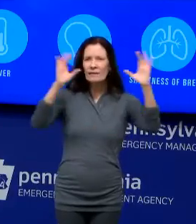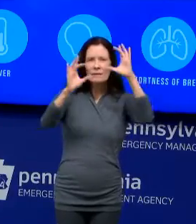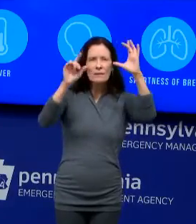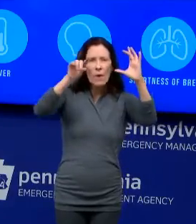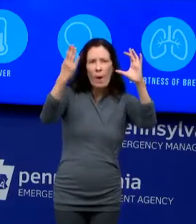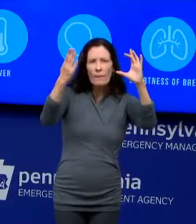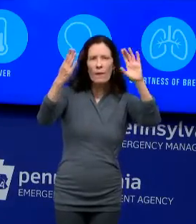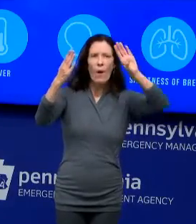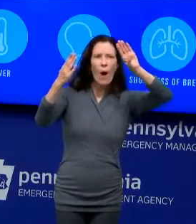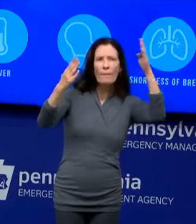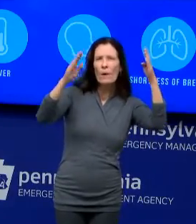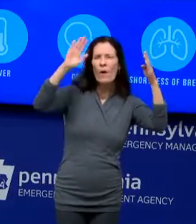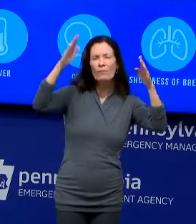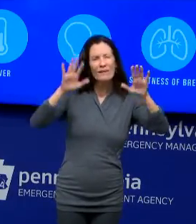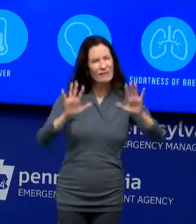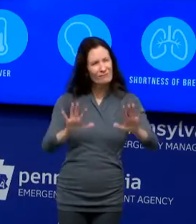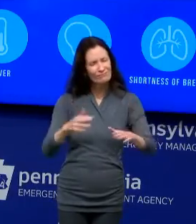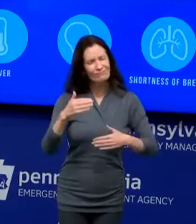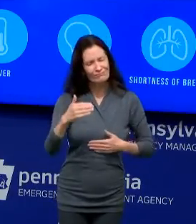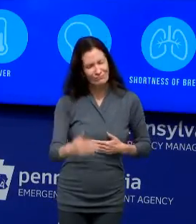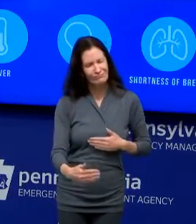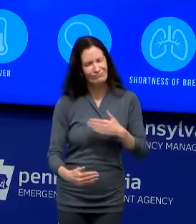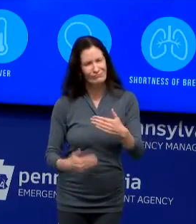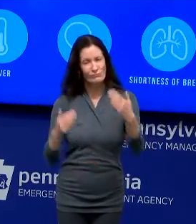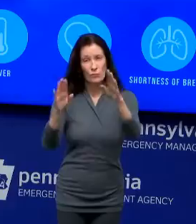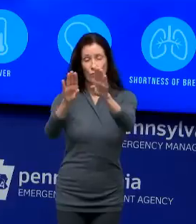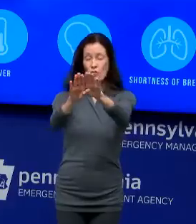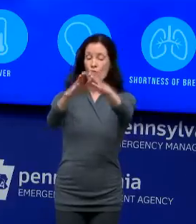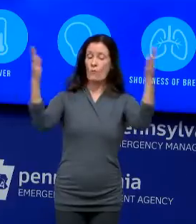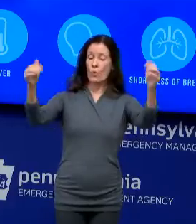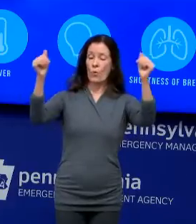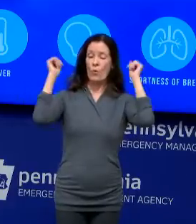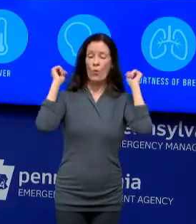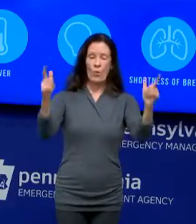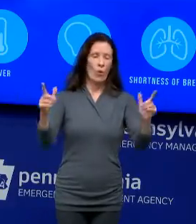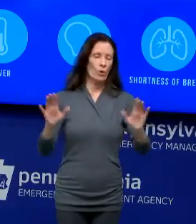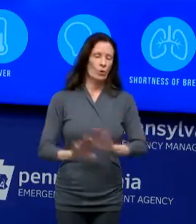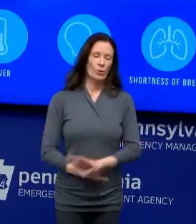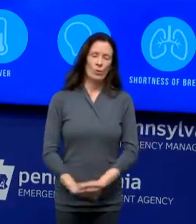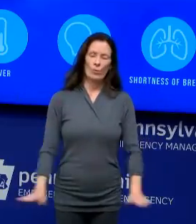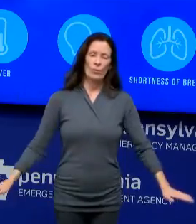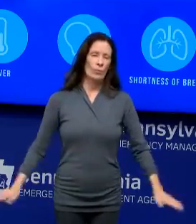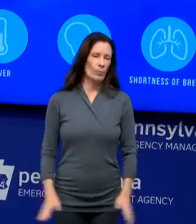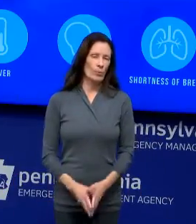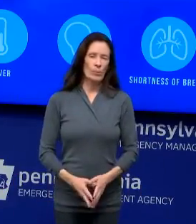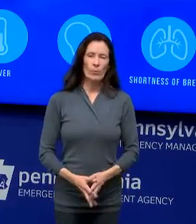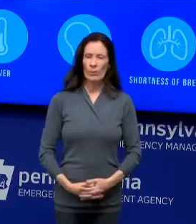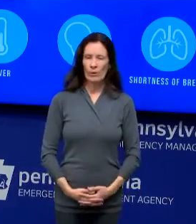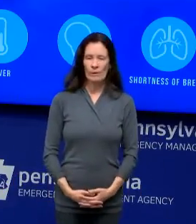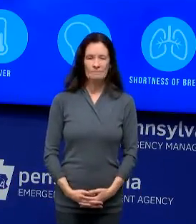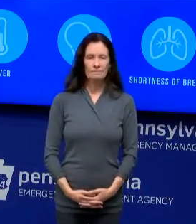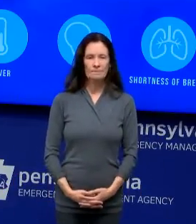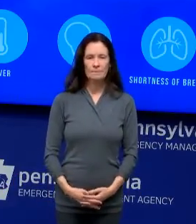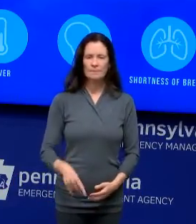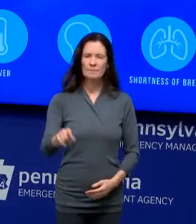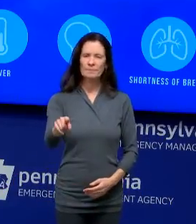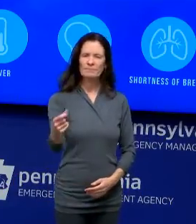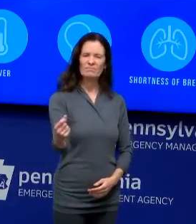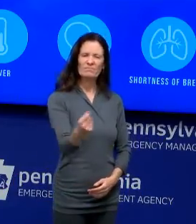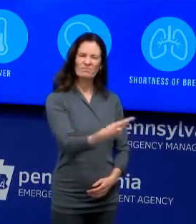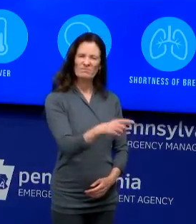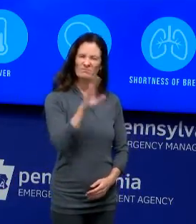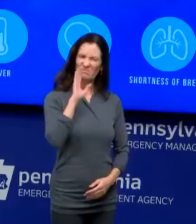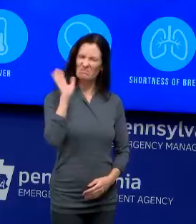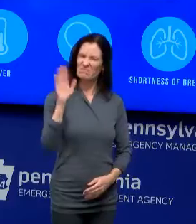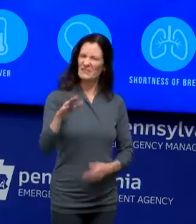perspective, what reaction do you have to people who say that they are going to protest at the Pennsylvania Capitol on Monday to get the state to